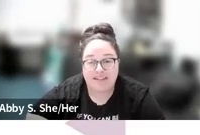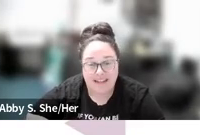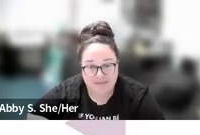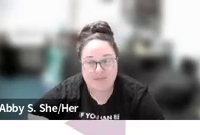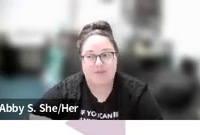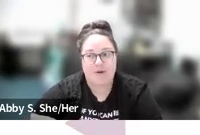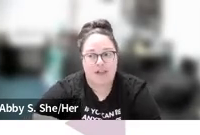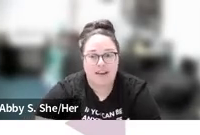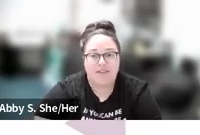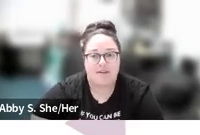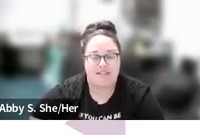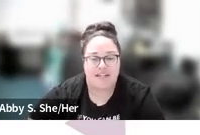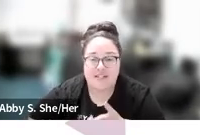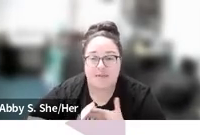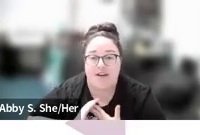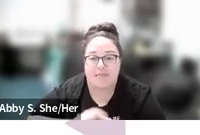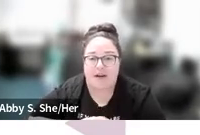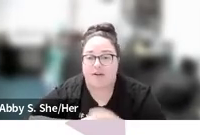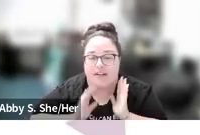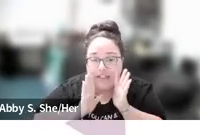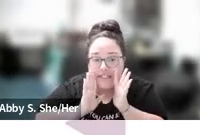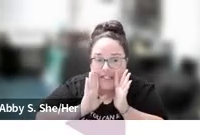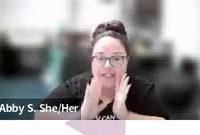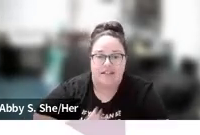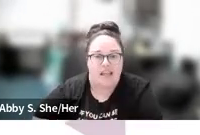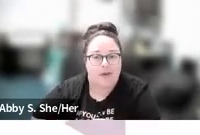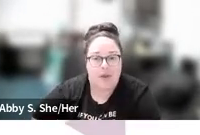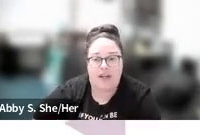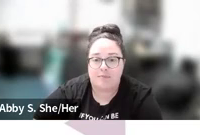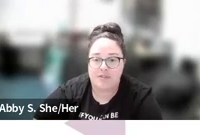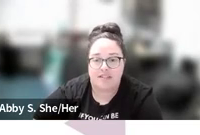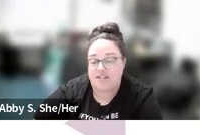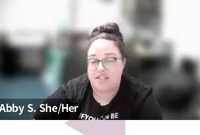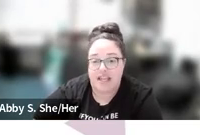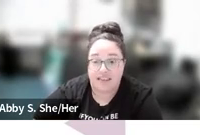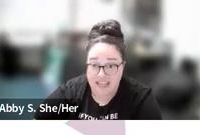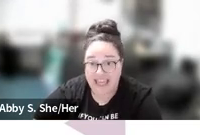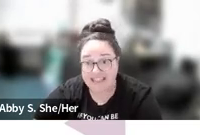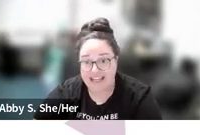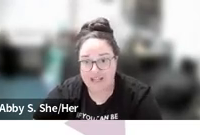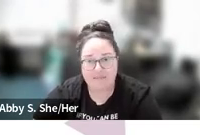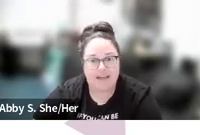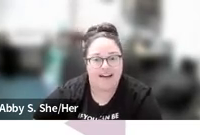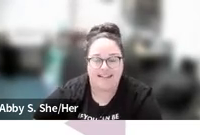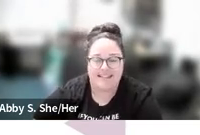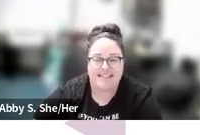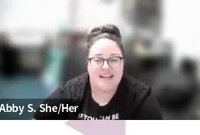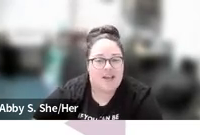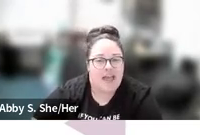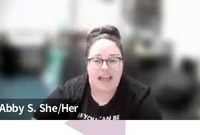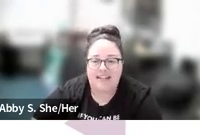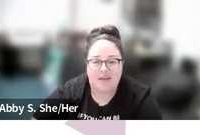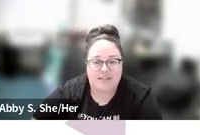so many times. So a lot of our presentations, we talk about Alexa and we end up using, just saying the A lady,